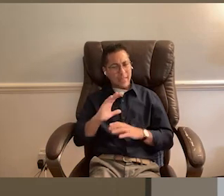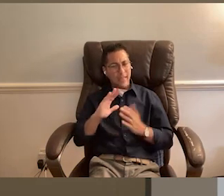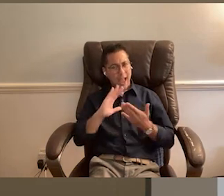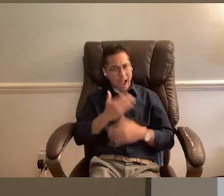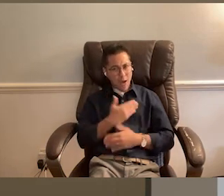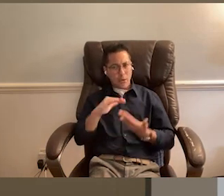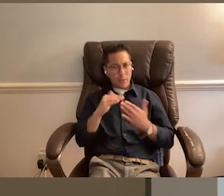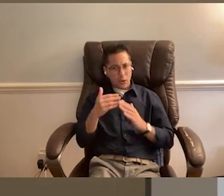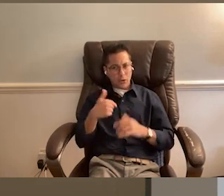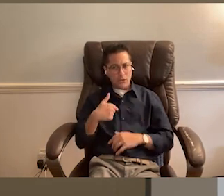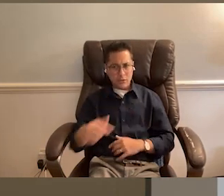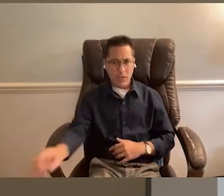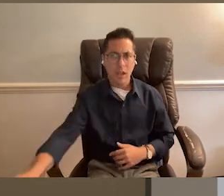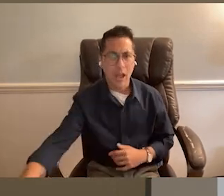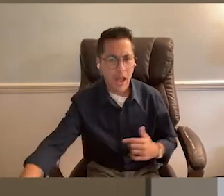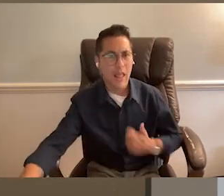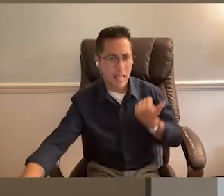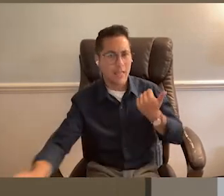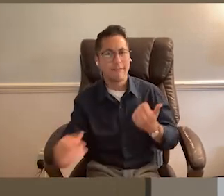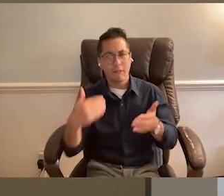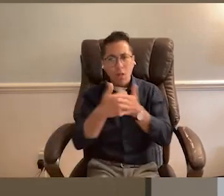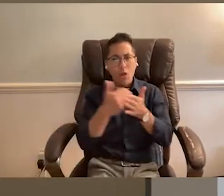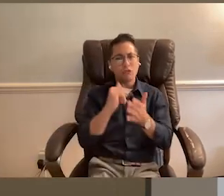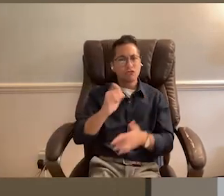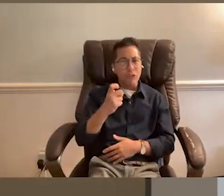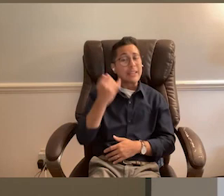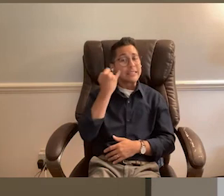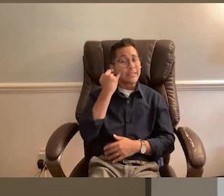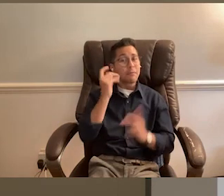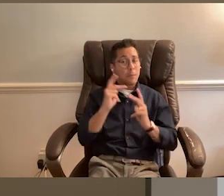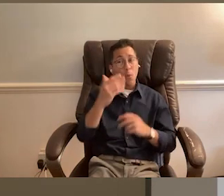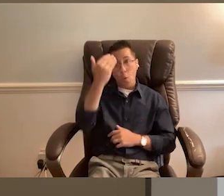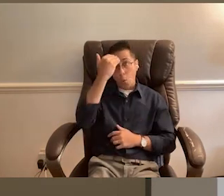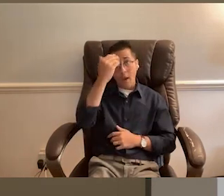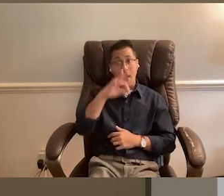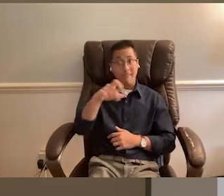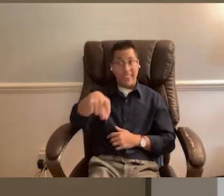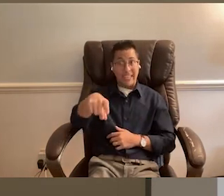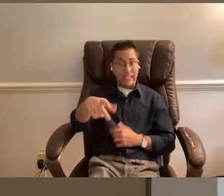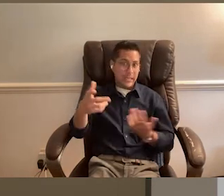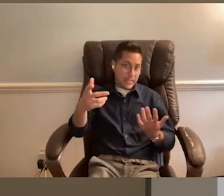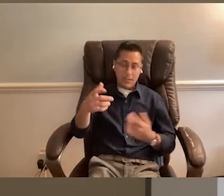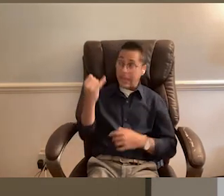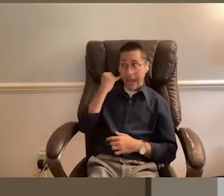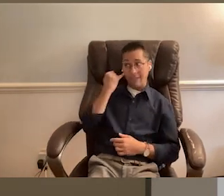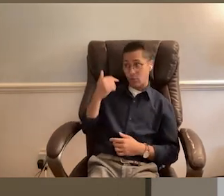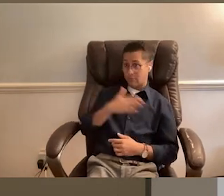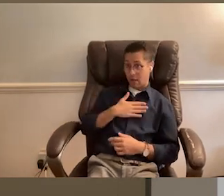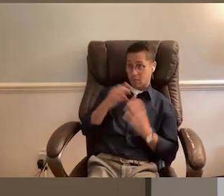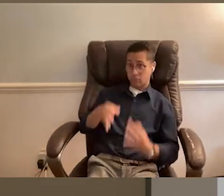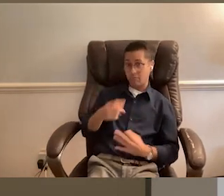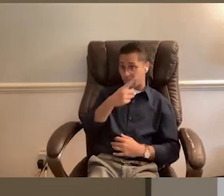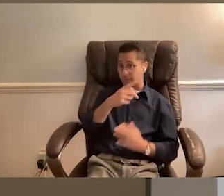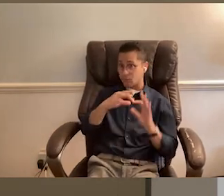to me. I'd love to. It's something our former director was, like, really hard going on a scholarship, and then we had to switch in directors, and our new director, like, it's